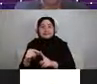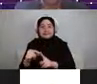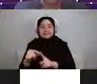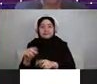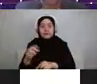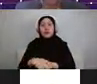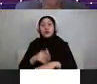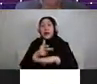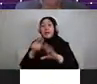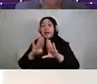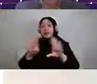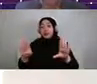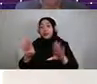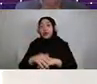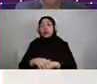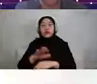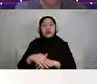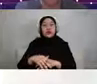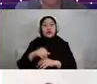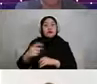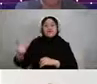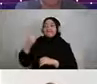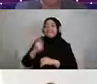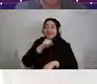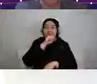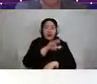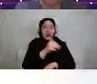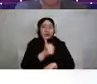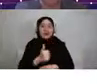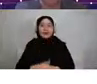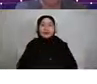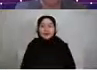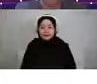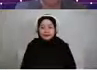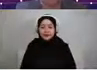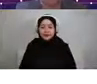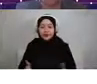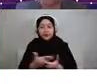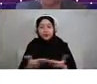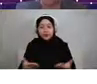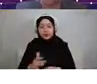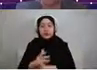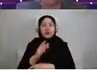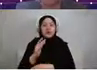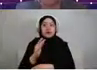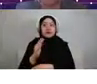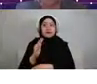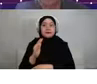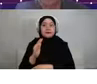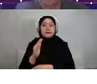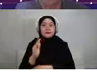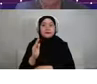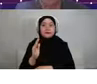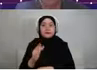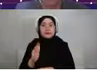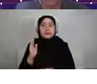the participants. And to all of you participants, we would like to also... Yes? Sorry to interrupt you in the interest